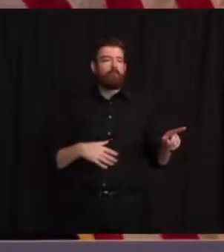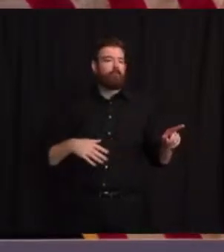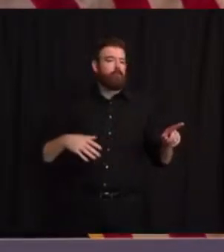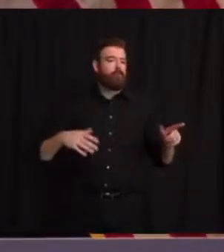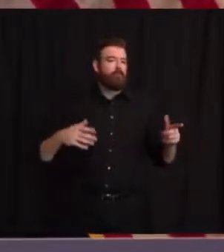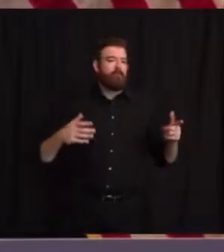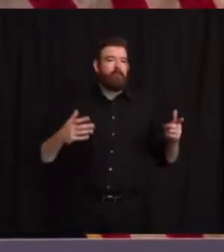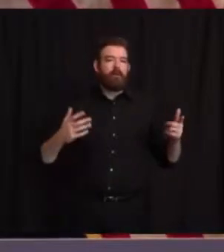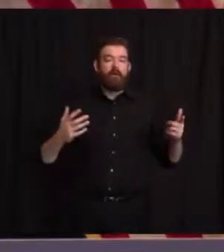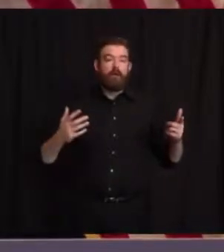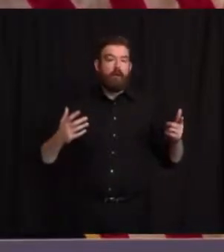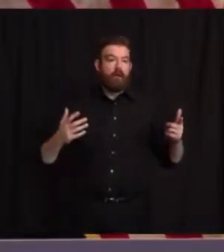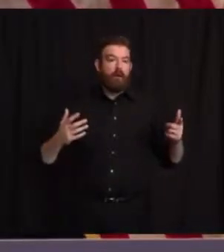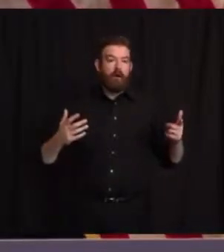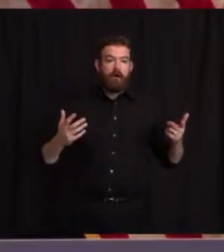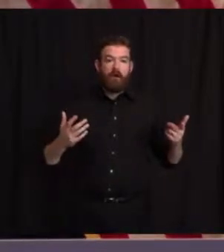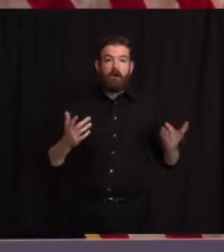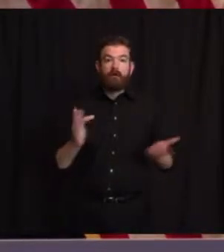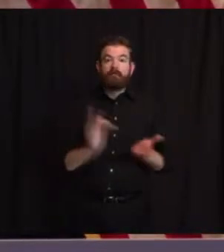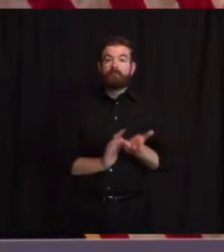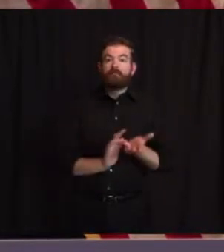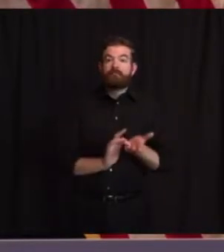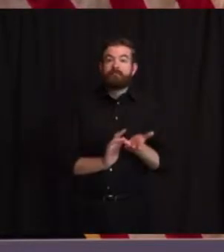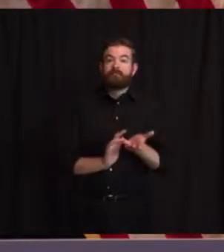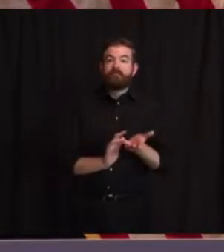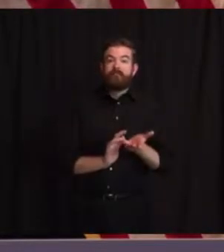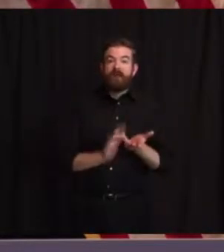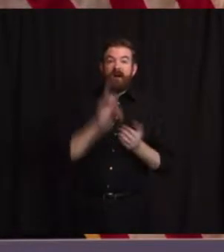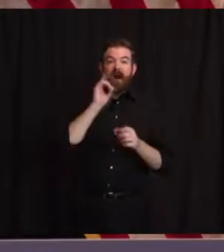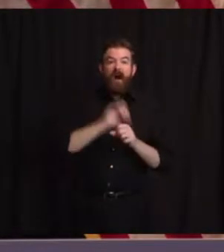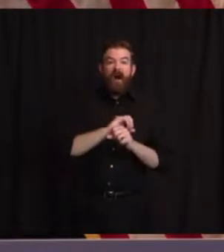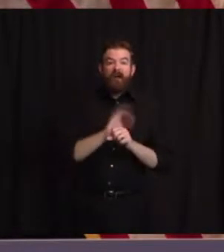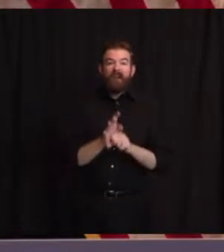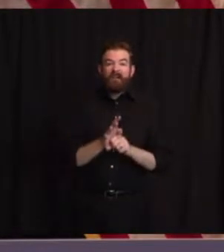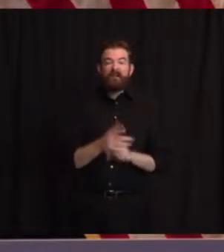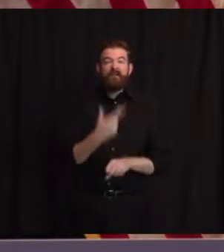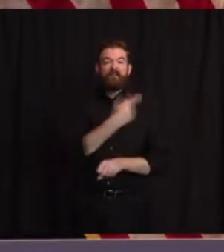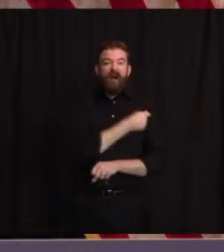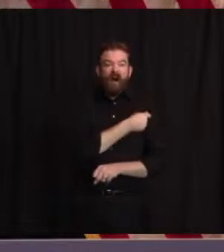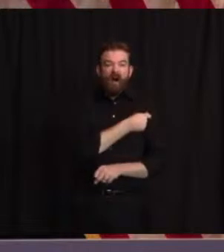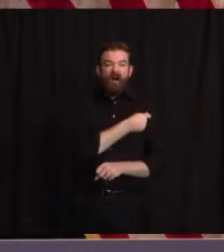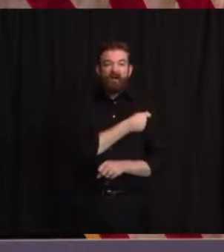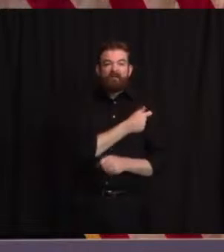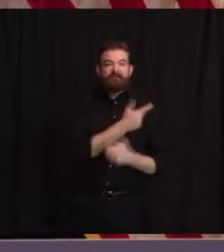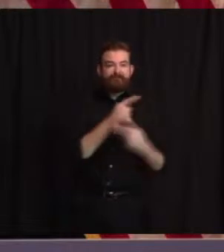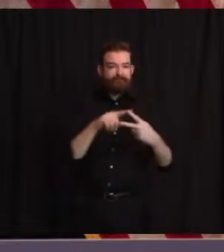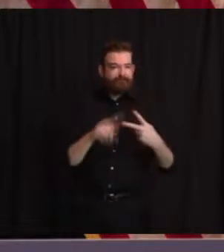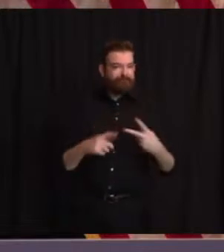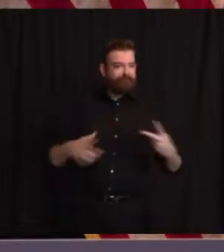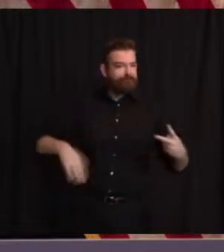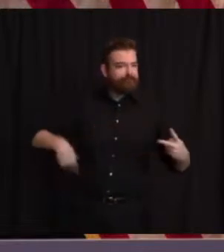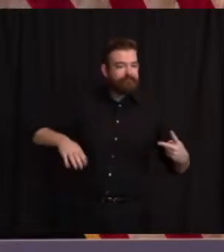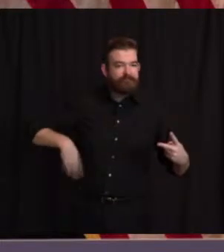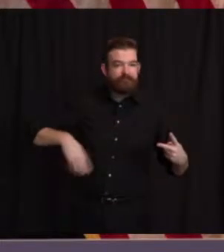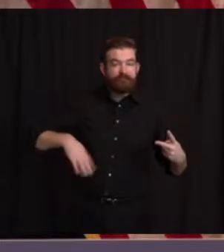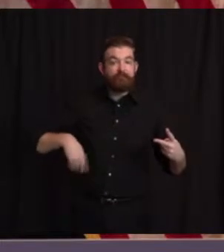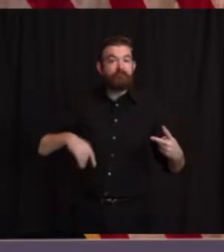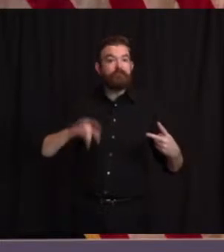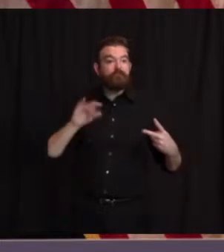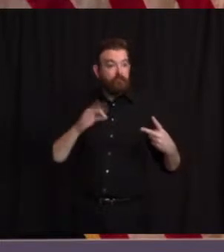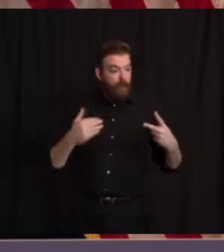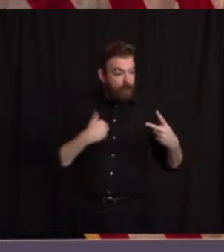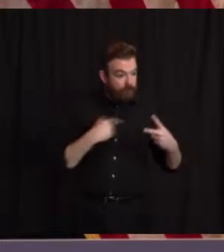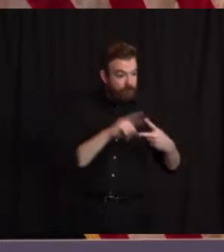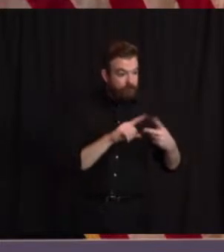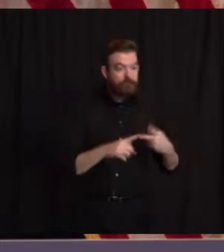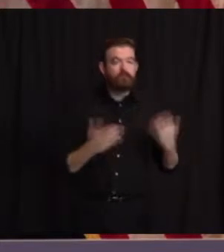or a vaccine either, which would swing us to a different, more positive place. Pat, any quick comment on